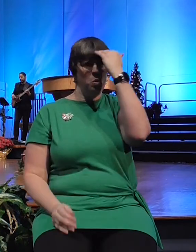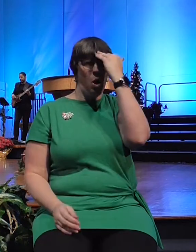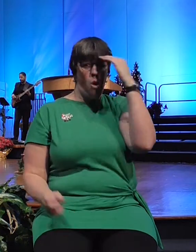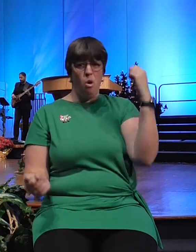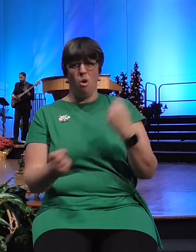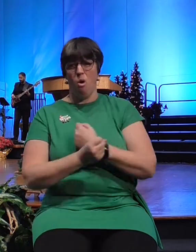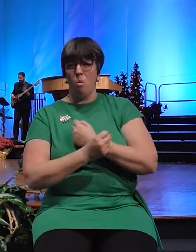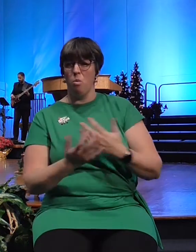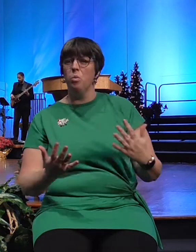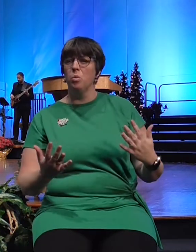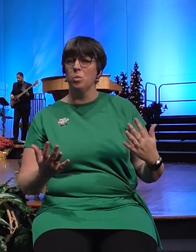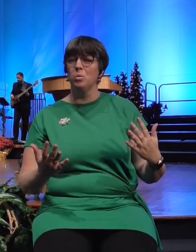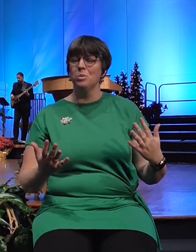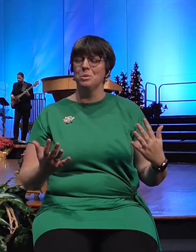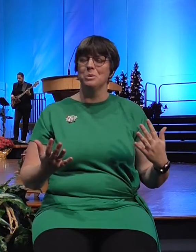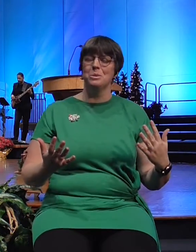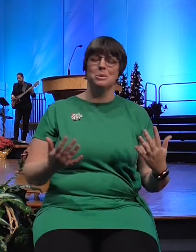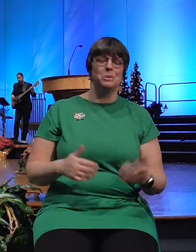solve.